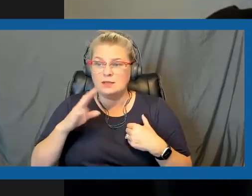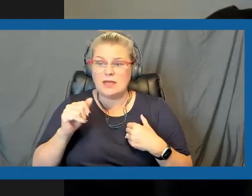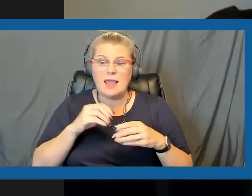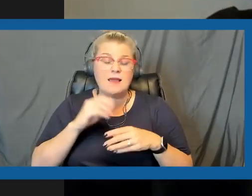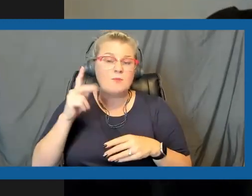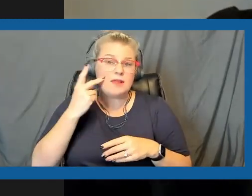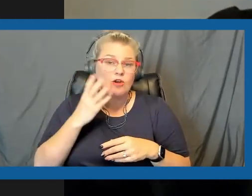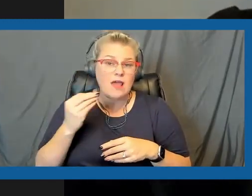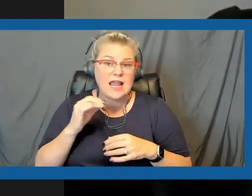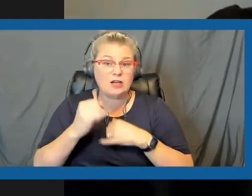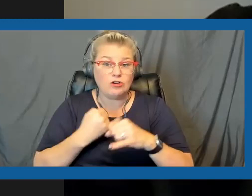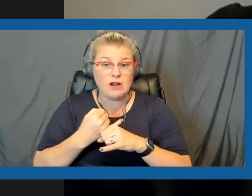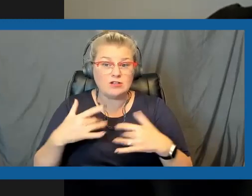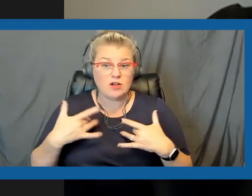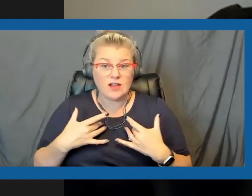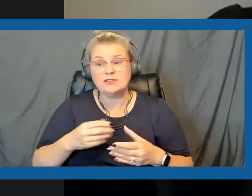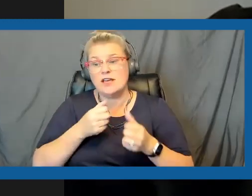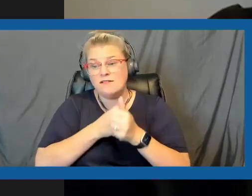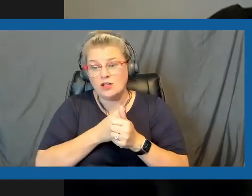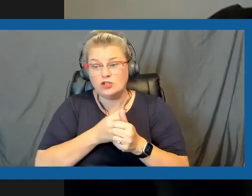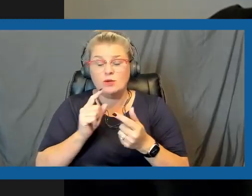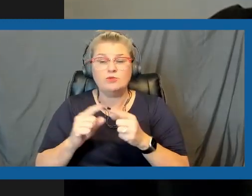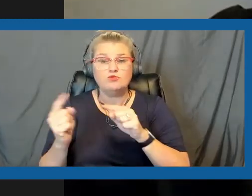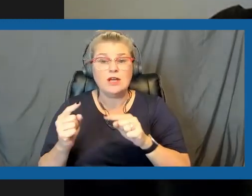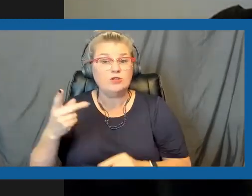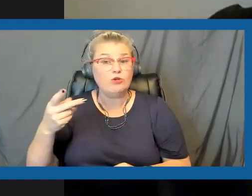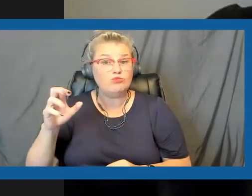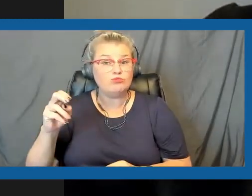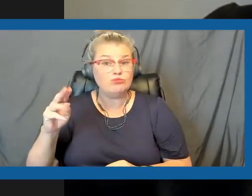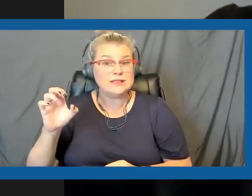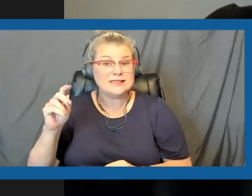International Affairs Fellowship to attend Princeton University